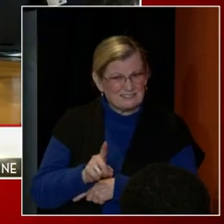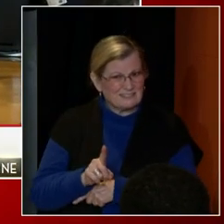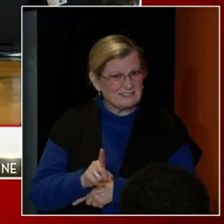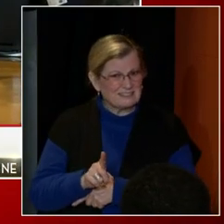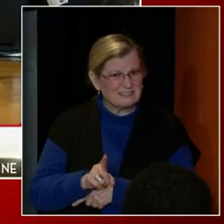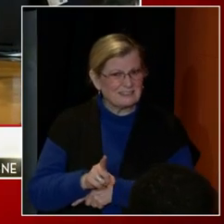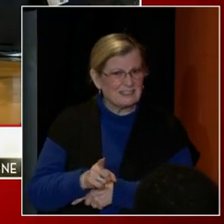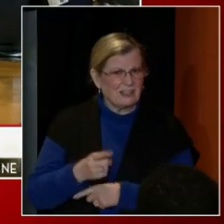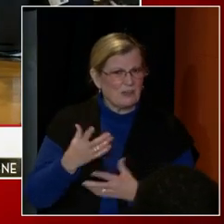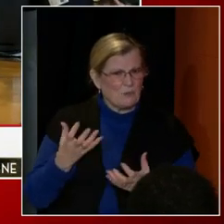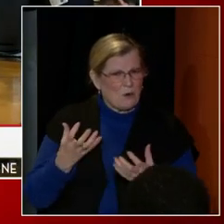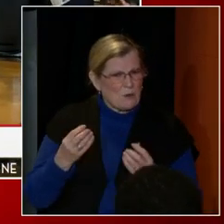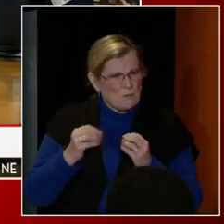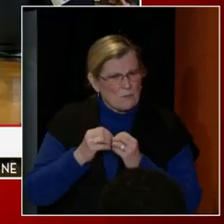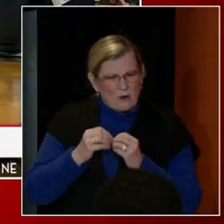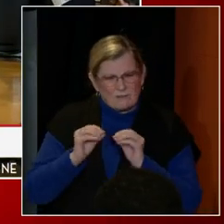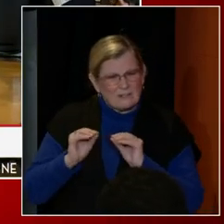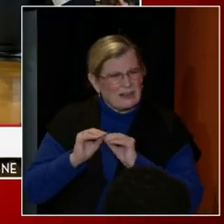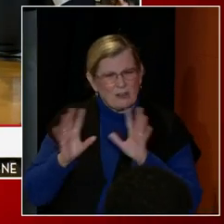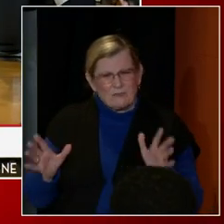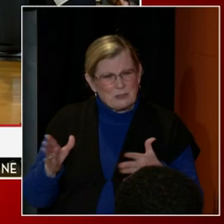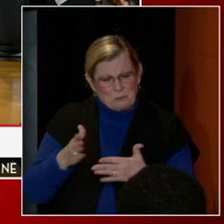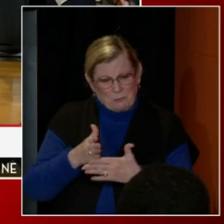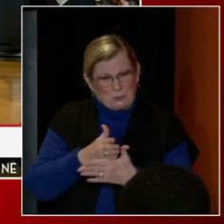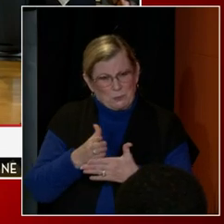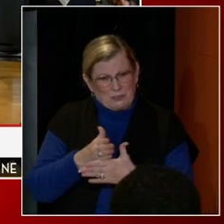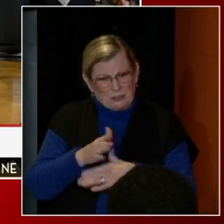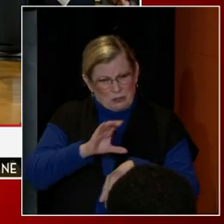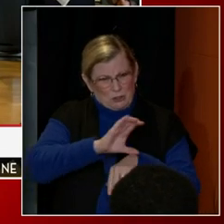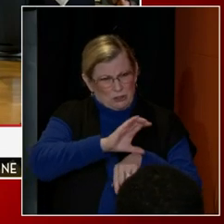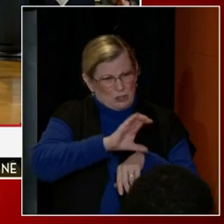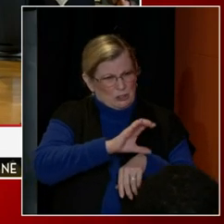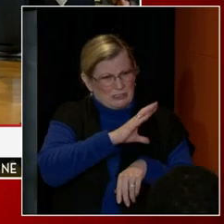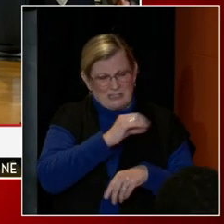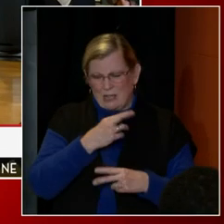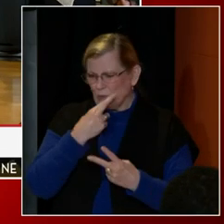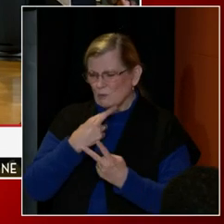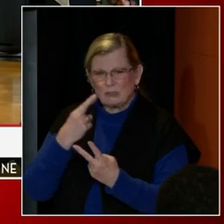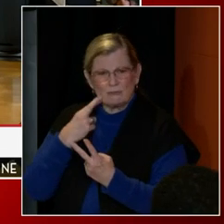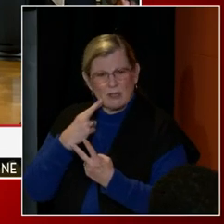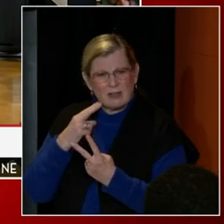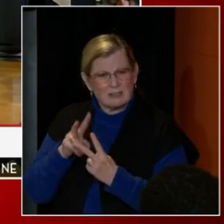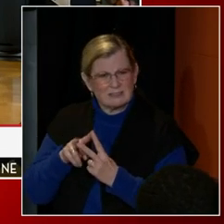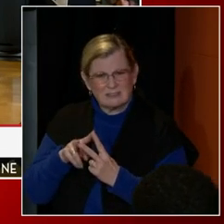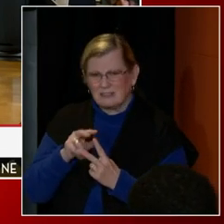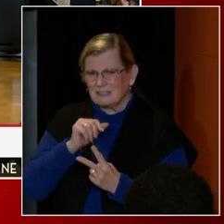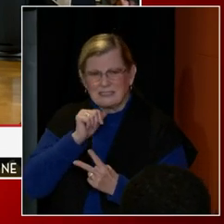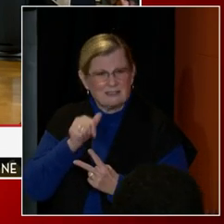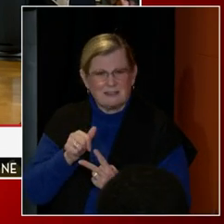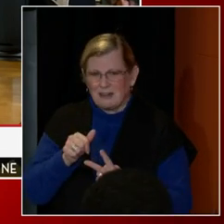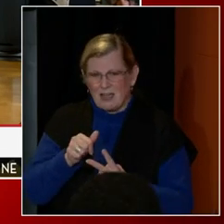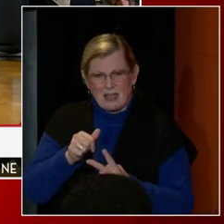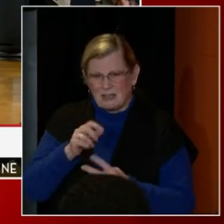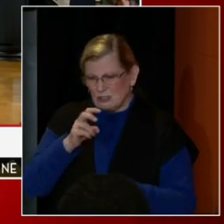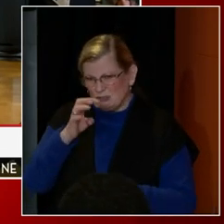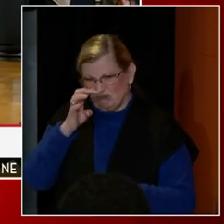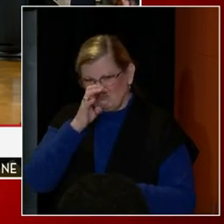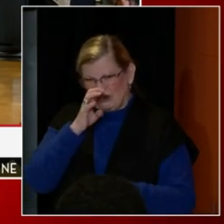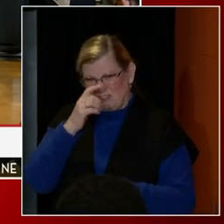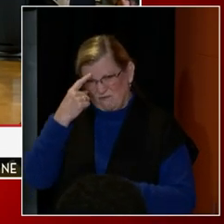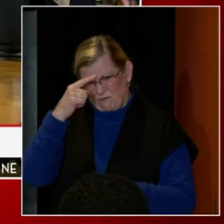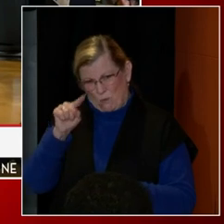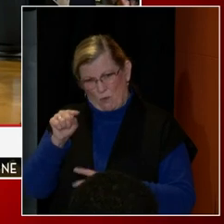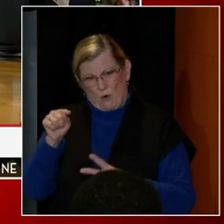between restaurants and churches. So I'm wondering why not restrict restaurant capacity further and instead expand capacity for